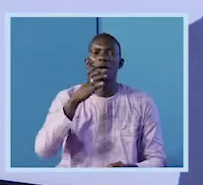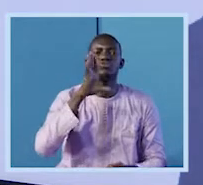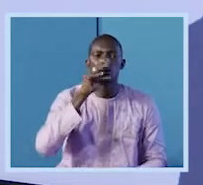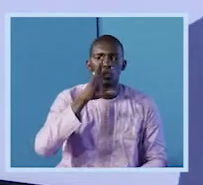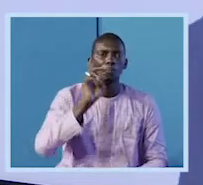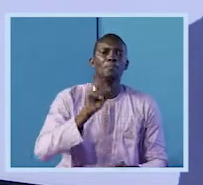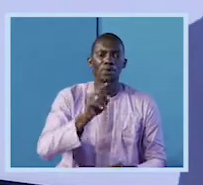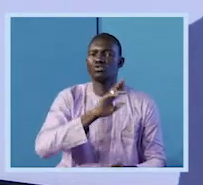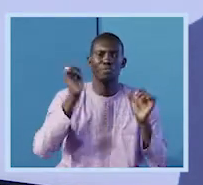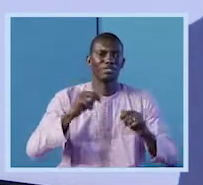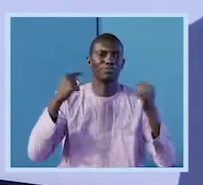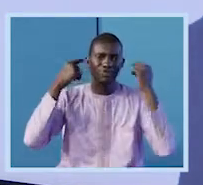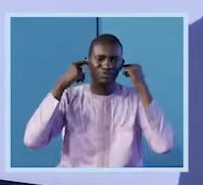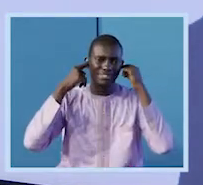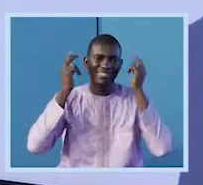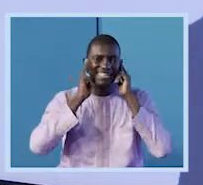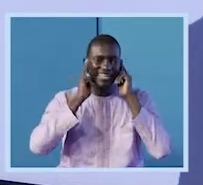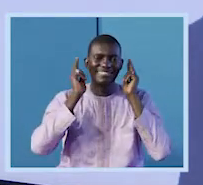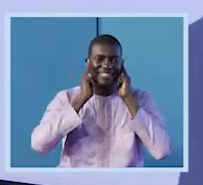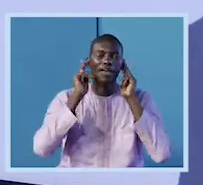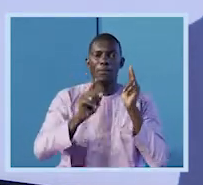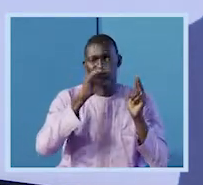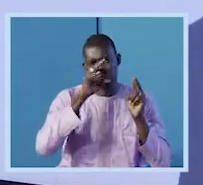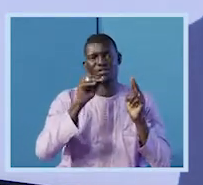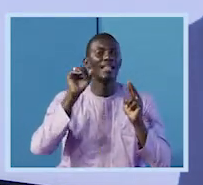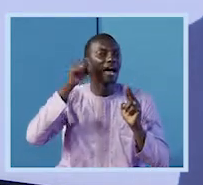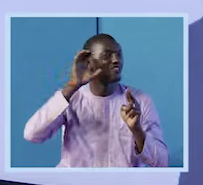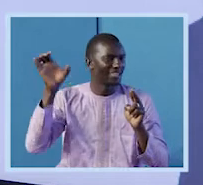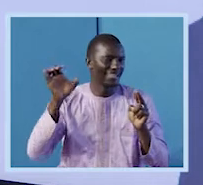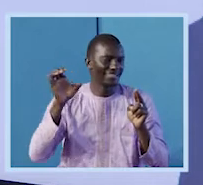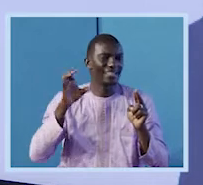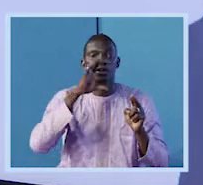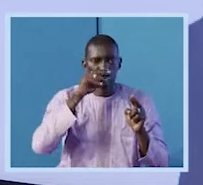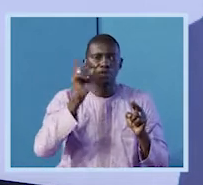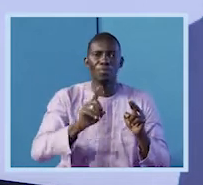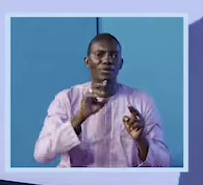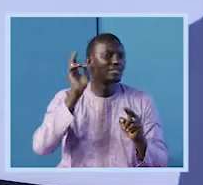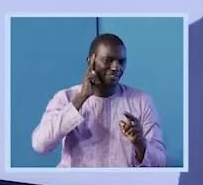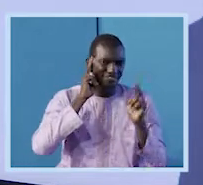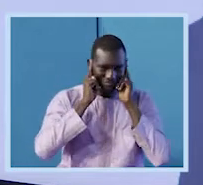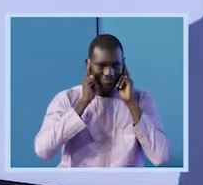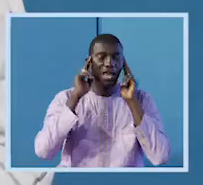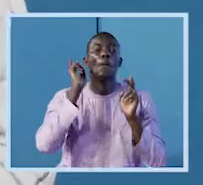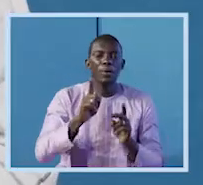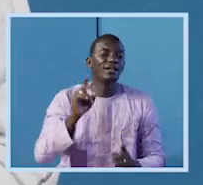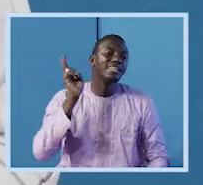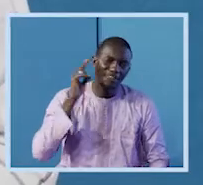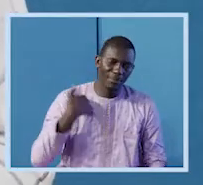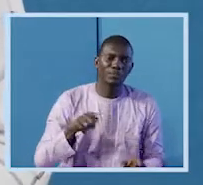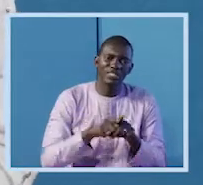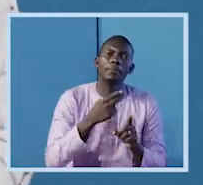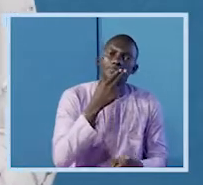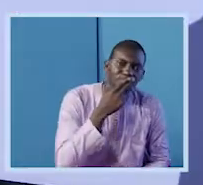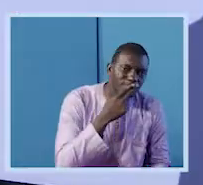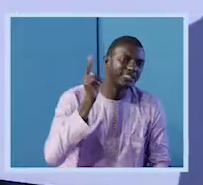difference. Hard of hearing are people who can talk but they cannot hear. So deaf people are people who cannot talk and cannot hear.